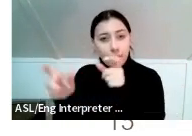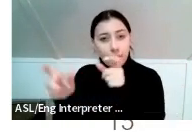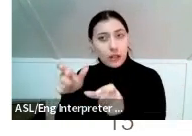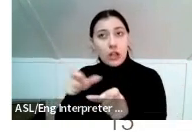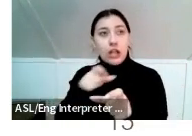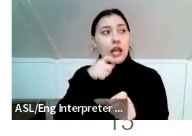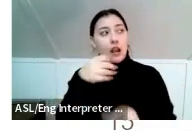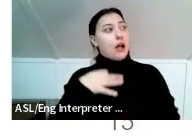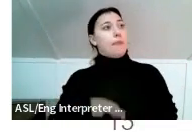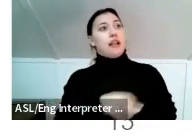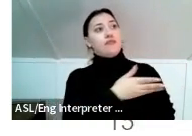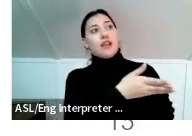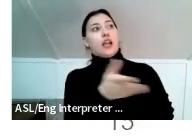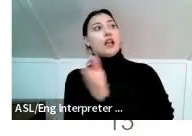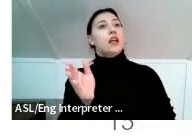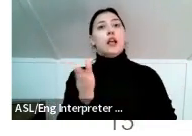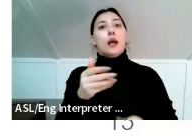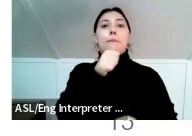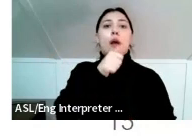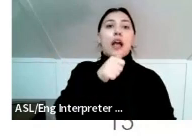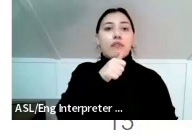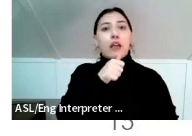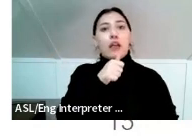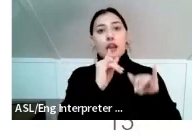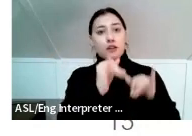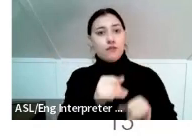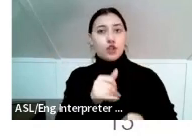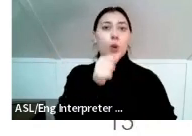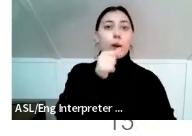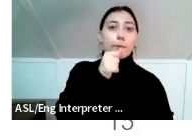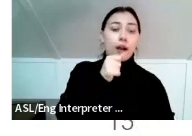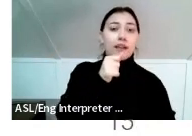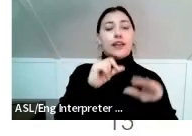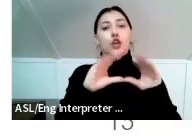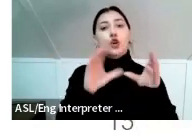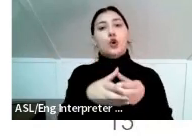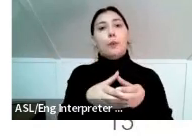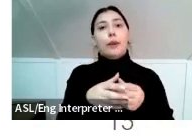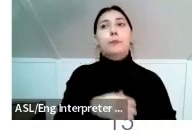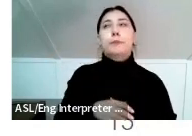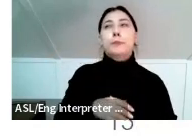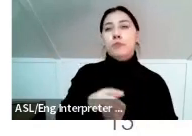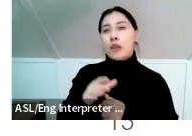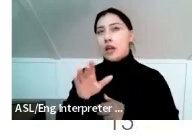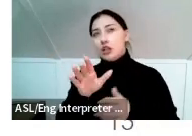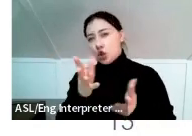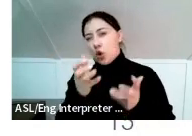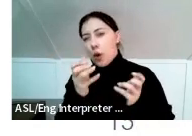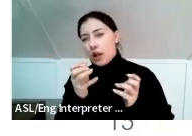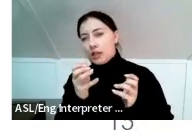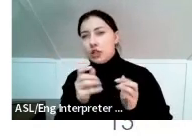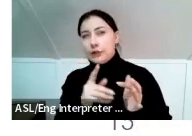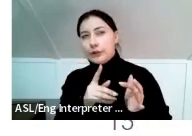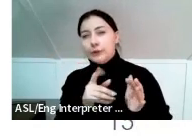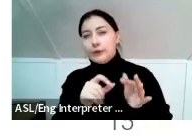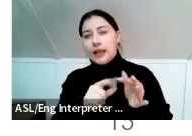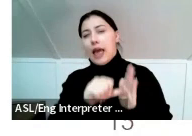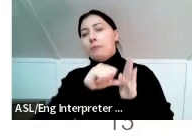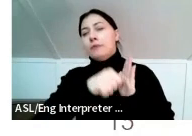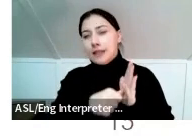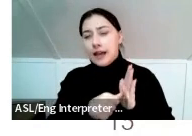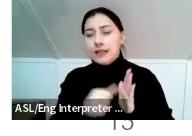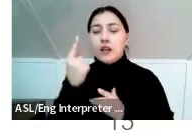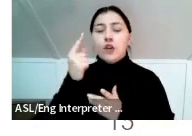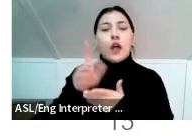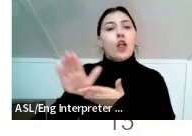any private individual or group. And a little note on that, a college or